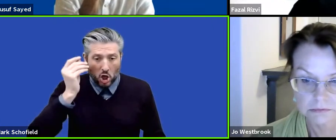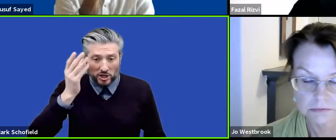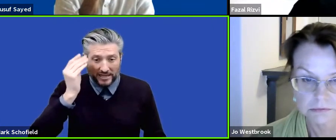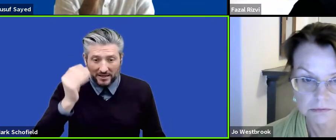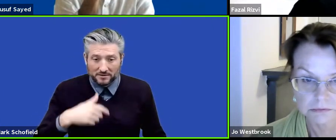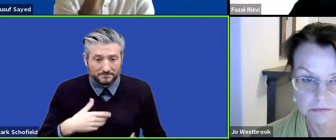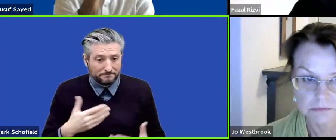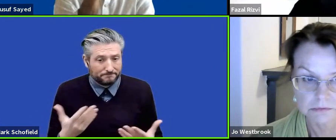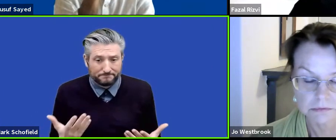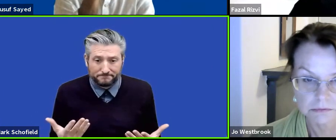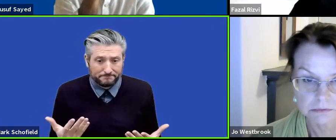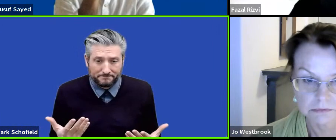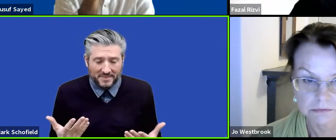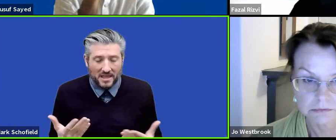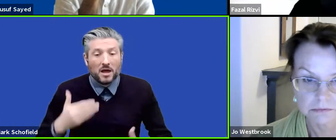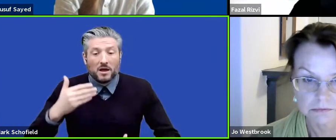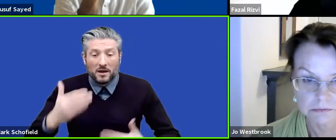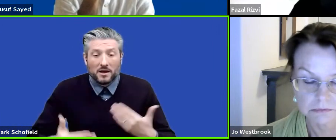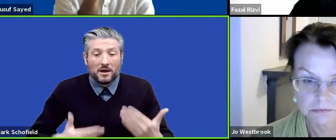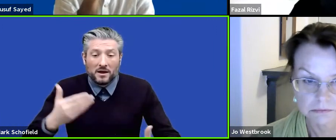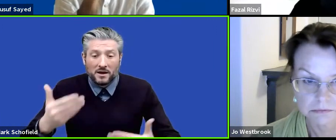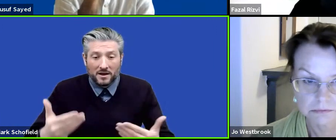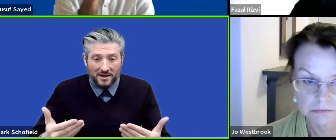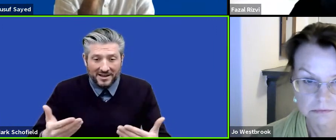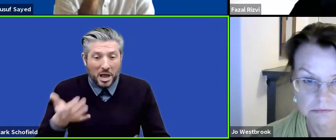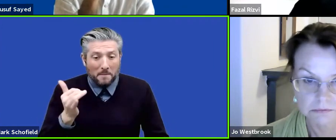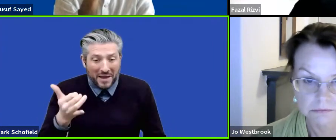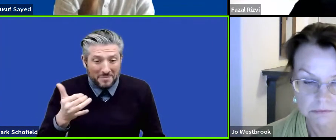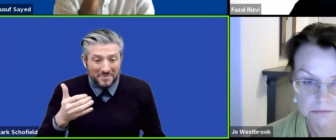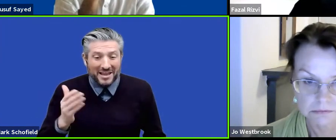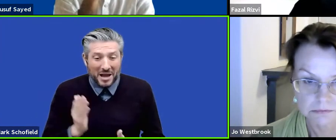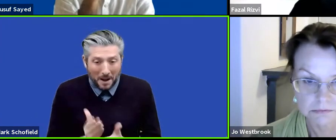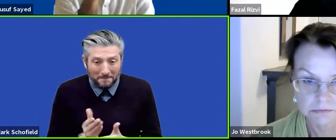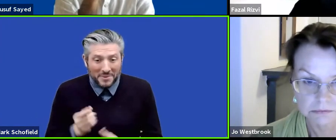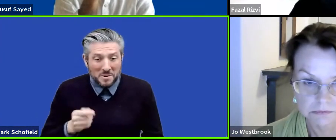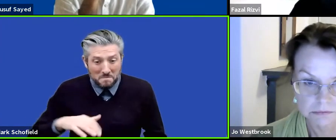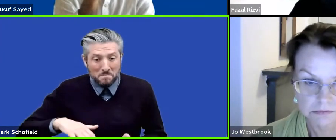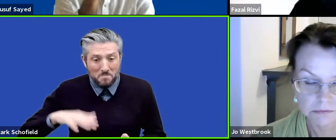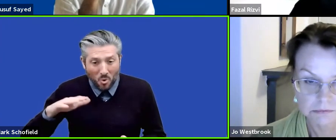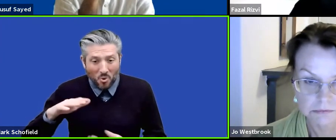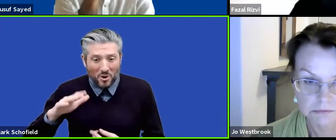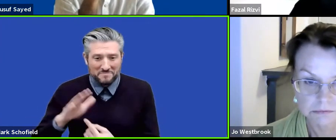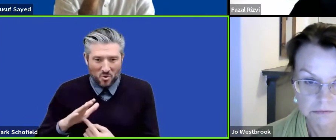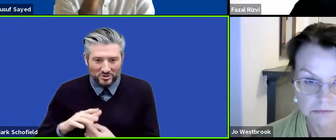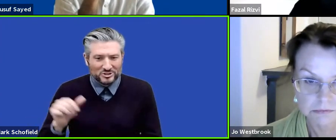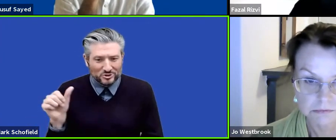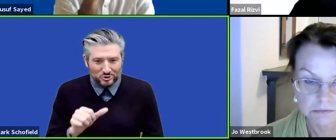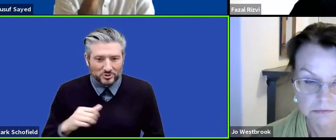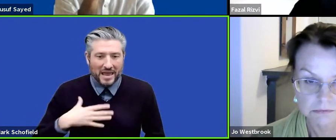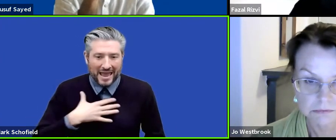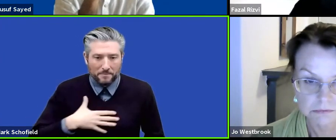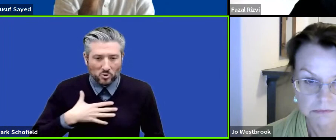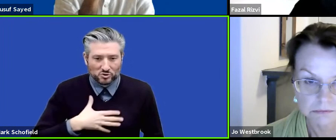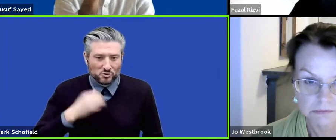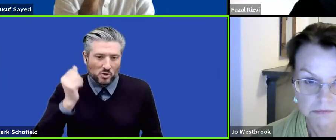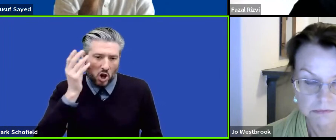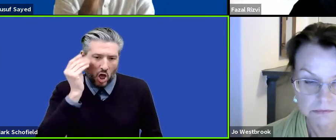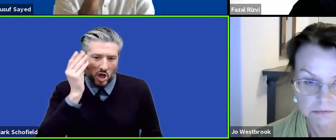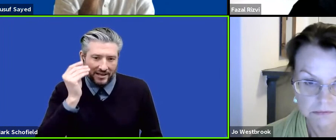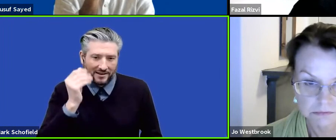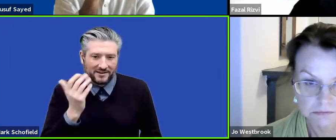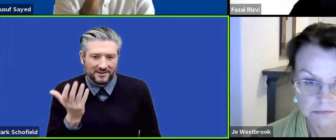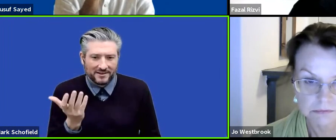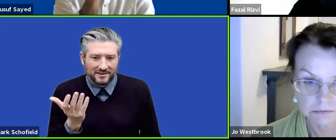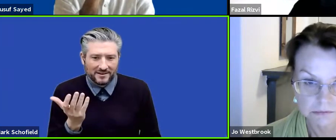forward, it may be that they are much more important. So the idea of remedial education or